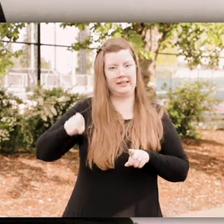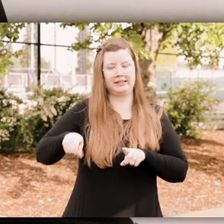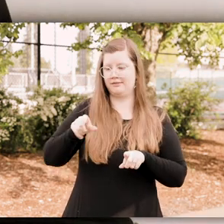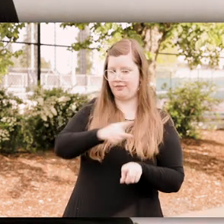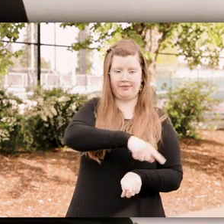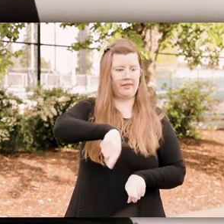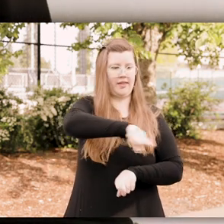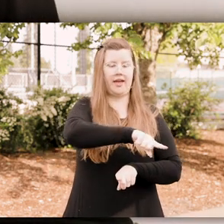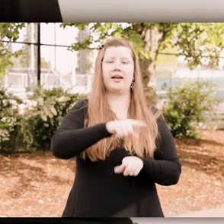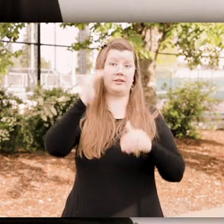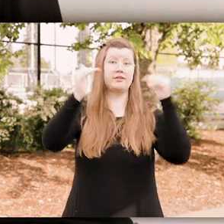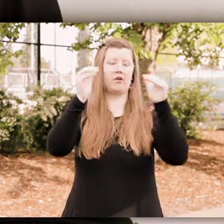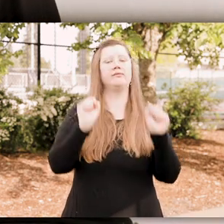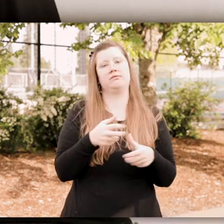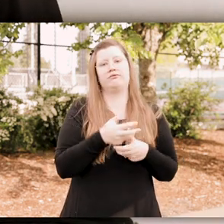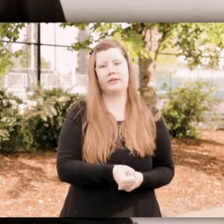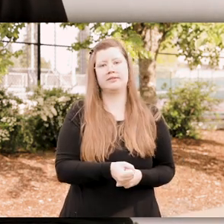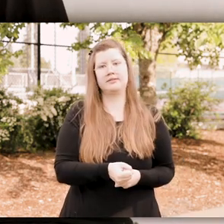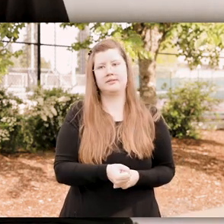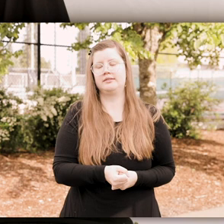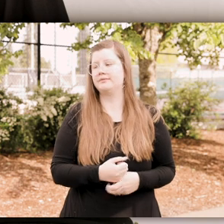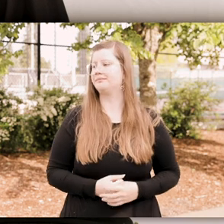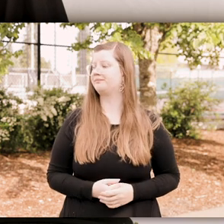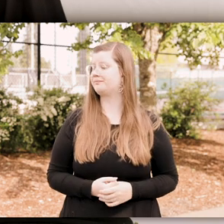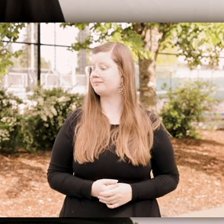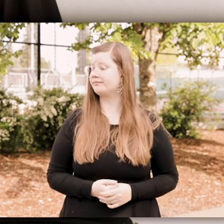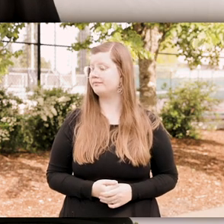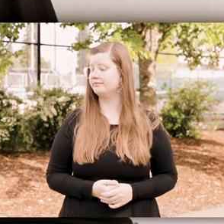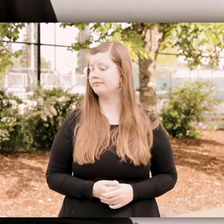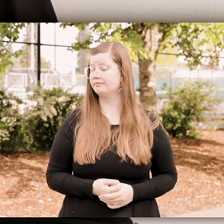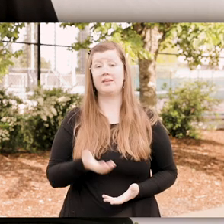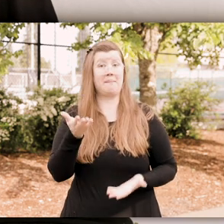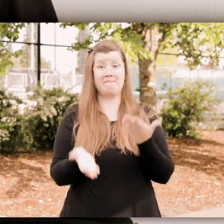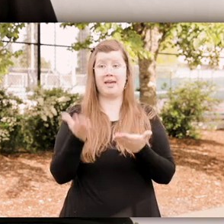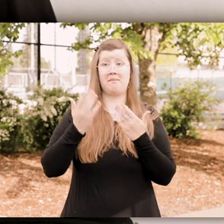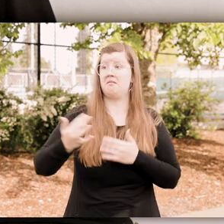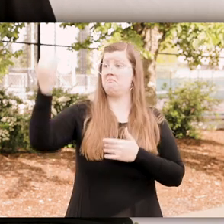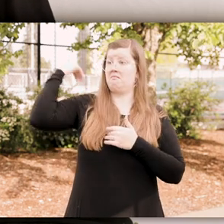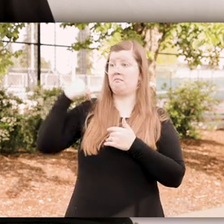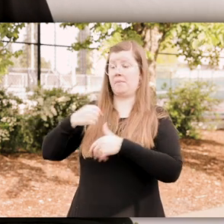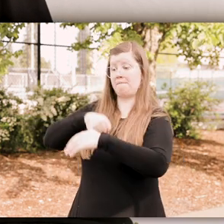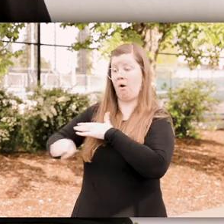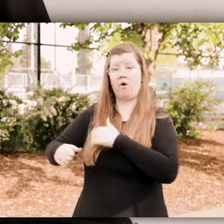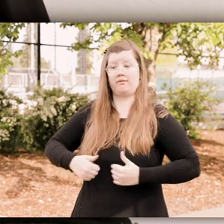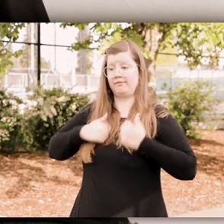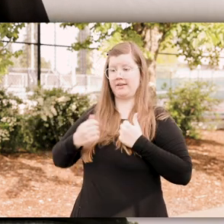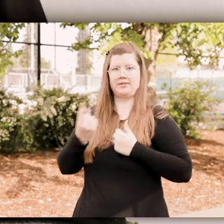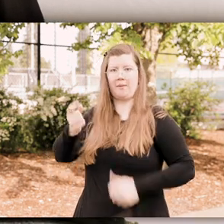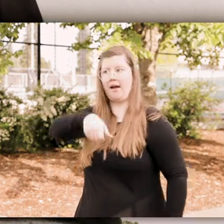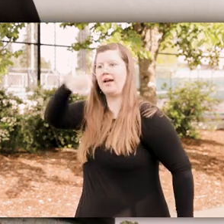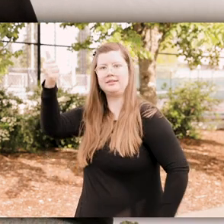They may have moved far from their original home, just so you could go to school here. They picked this delightful place to raise